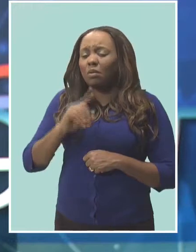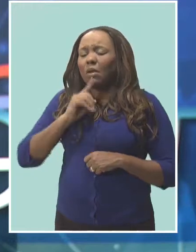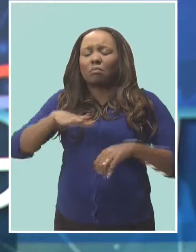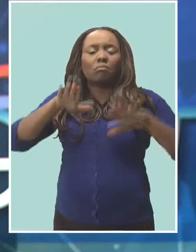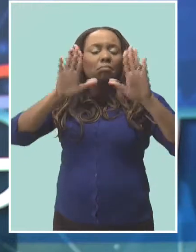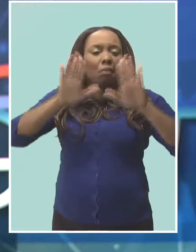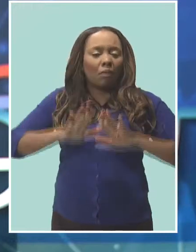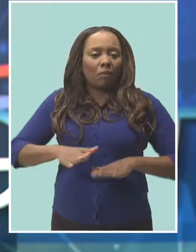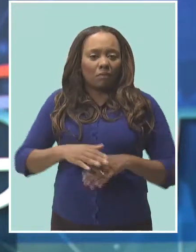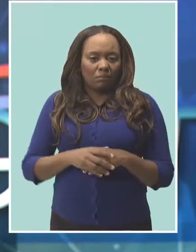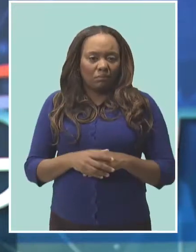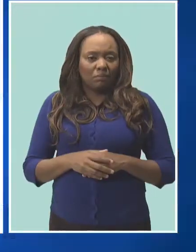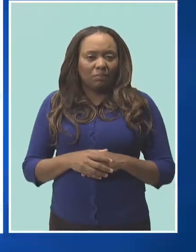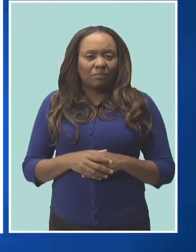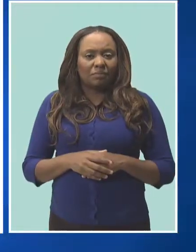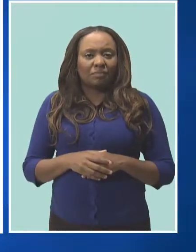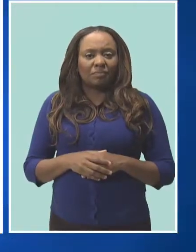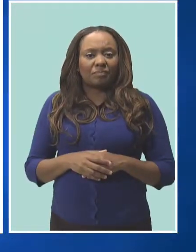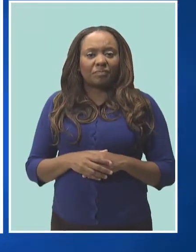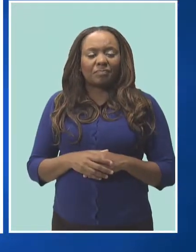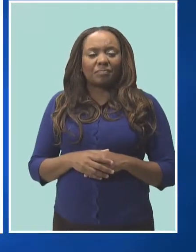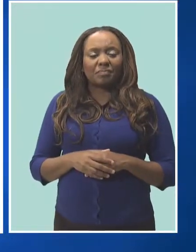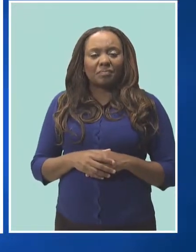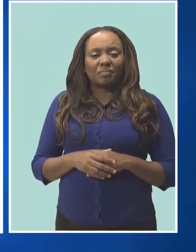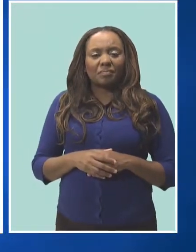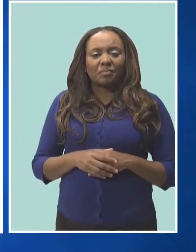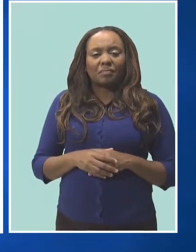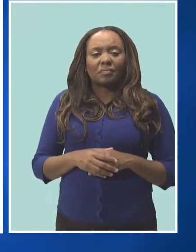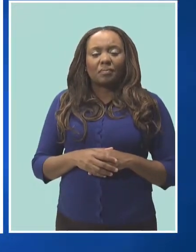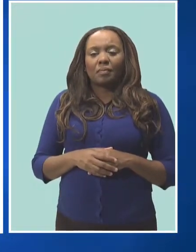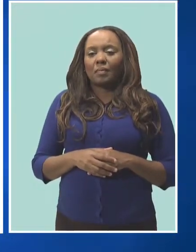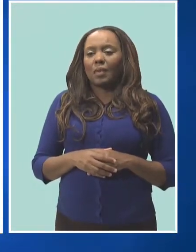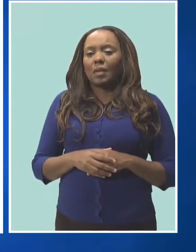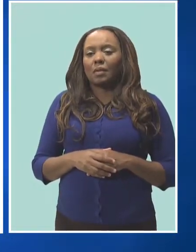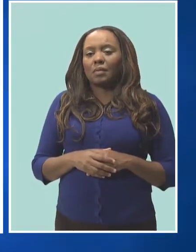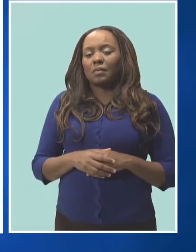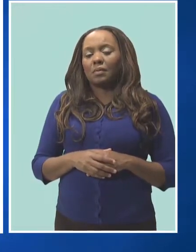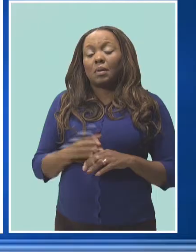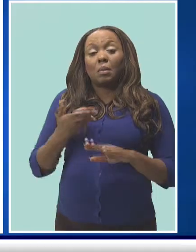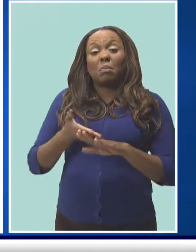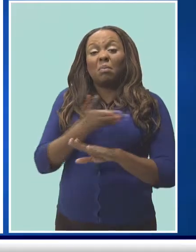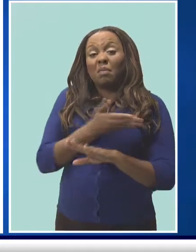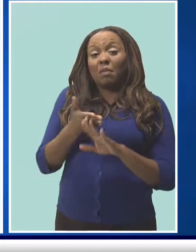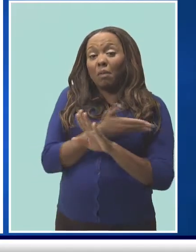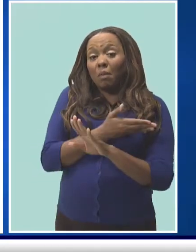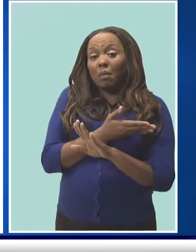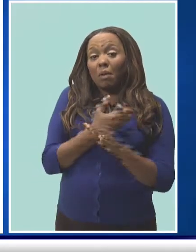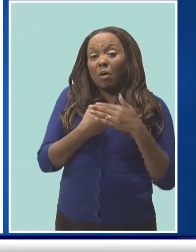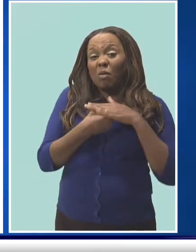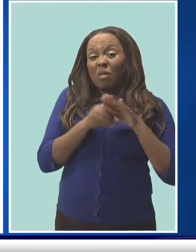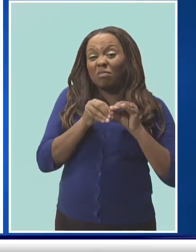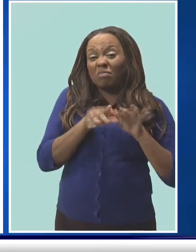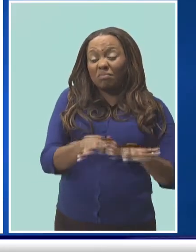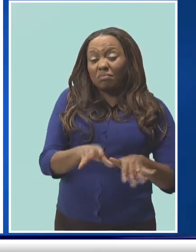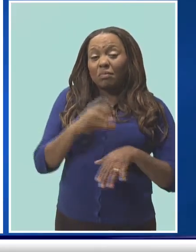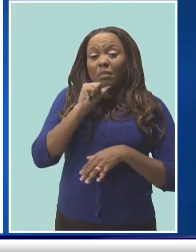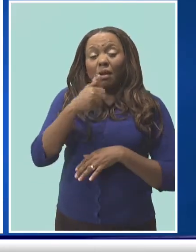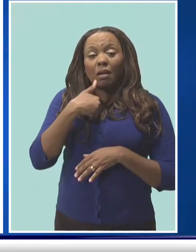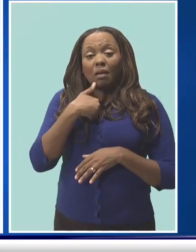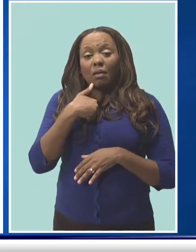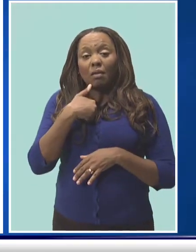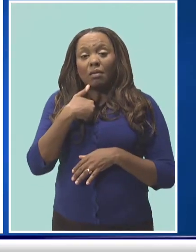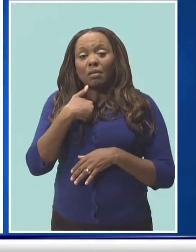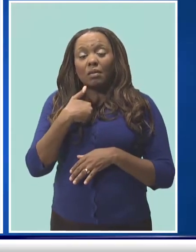phenomenal. We had no social media presence prior to that. Certainly not within the context